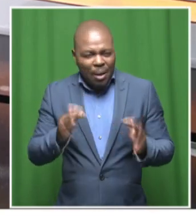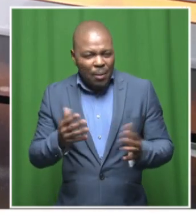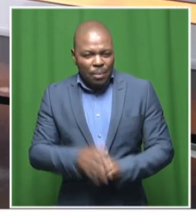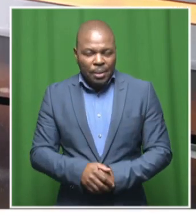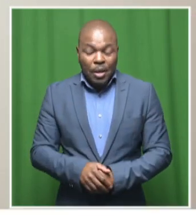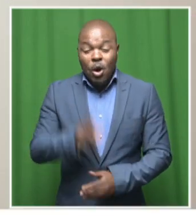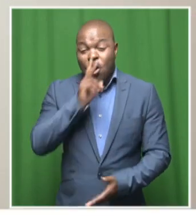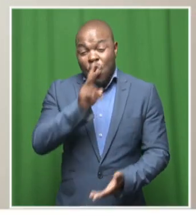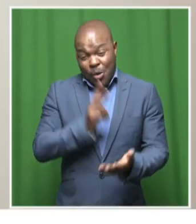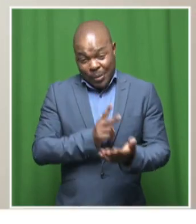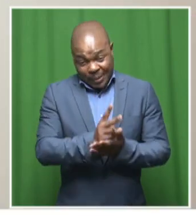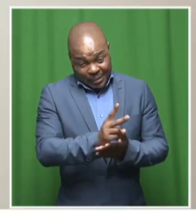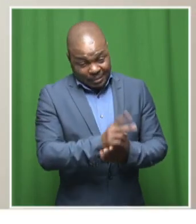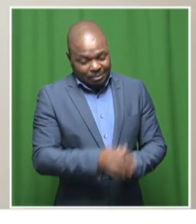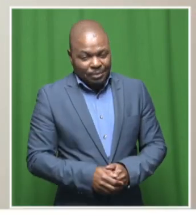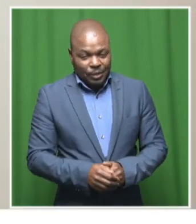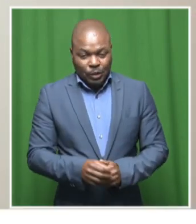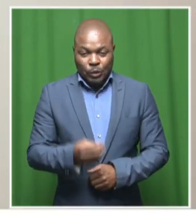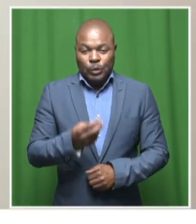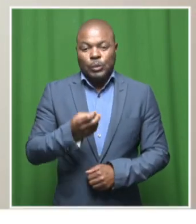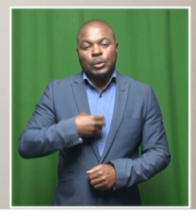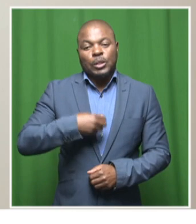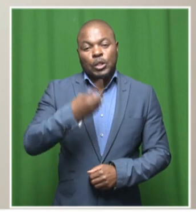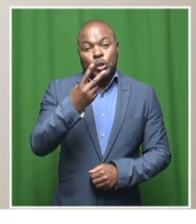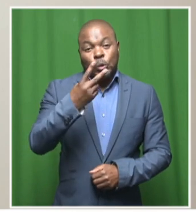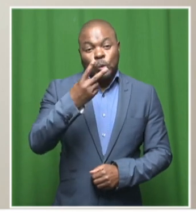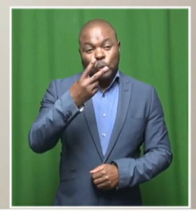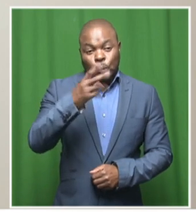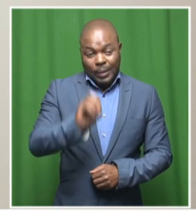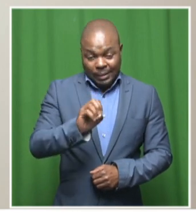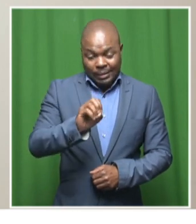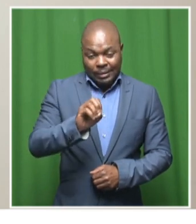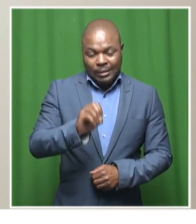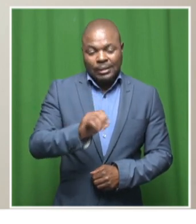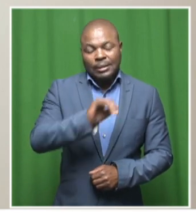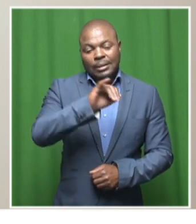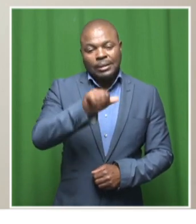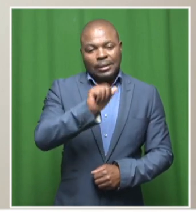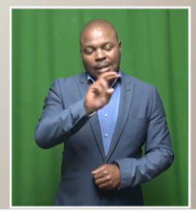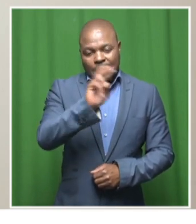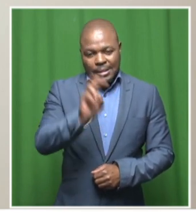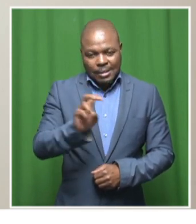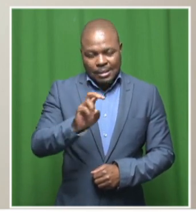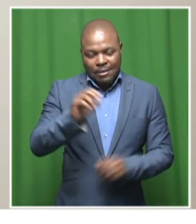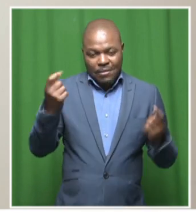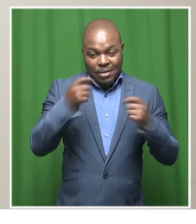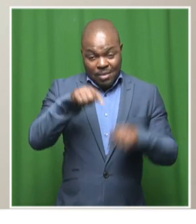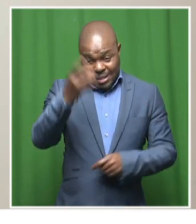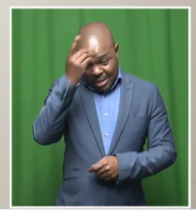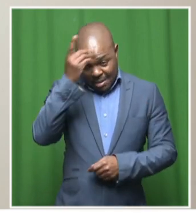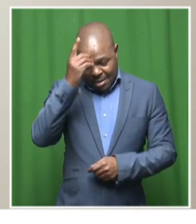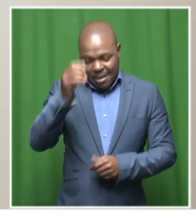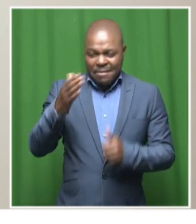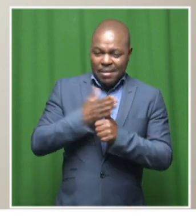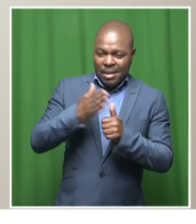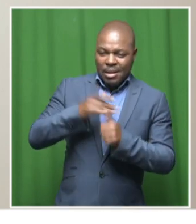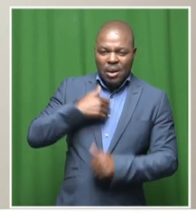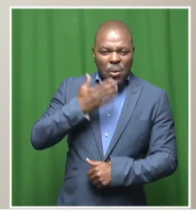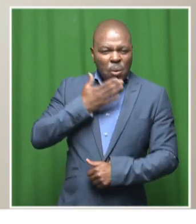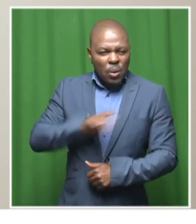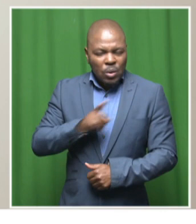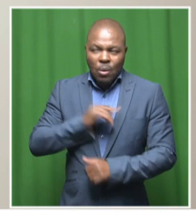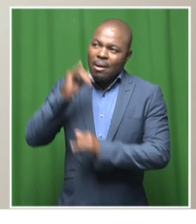Honestly speaking, in this 20th edition of the Durban Jazz Festival, initially what we wanted to